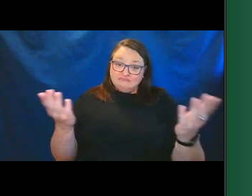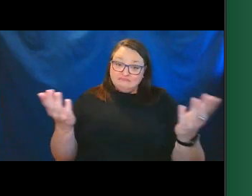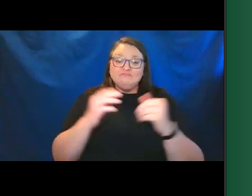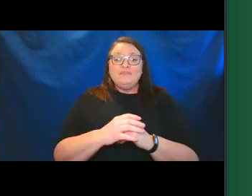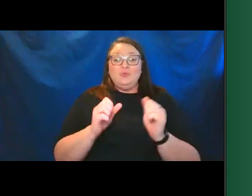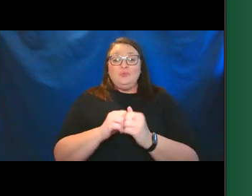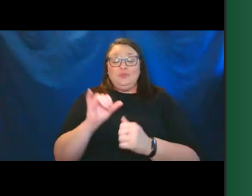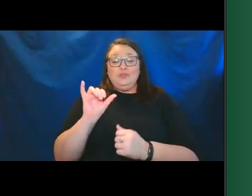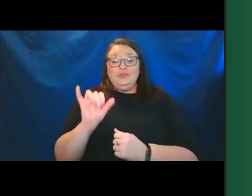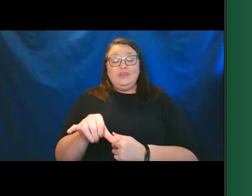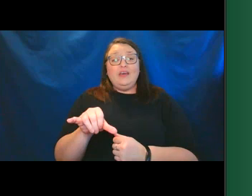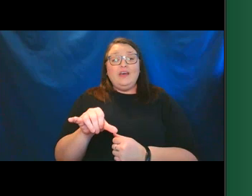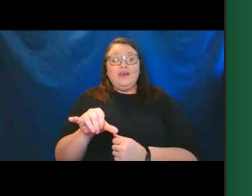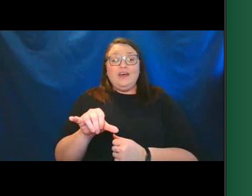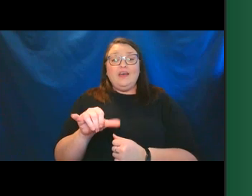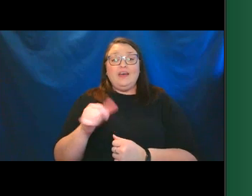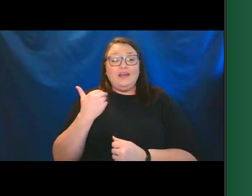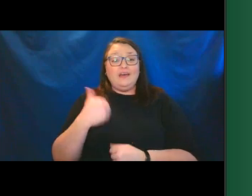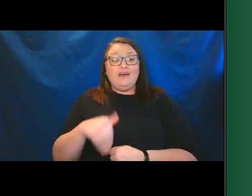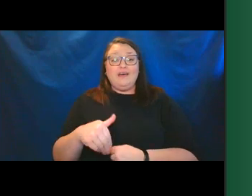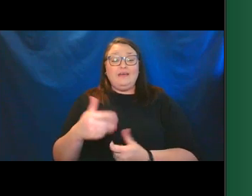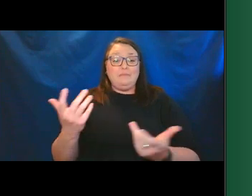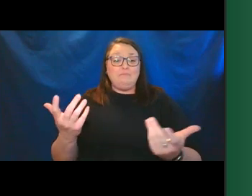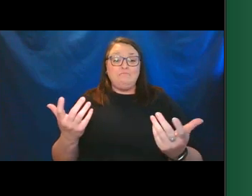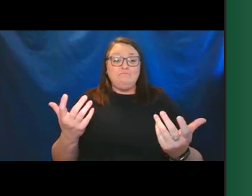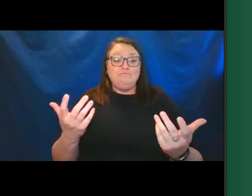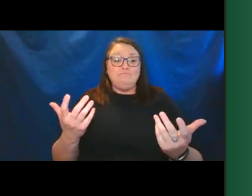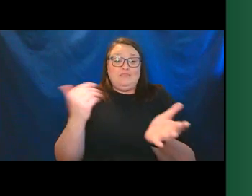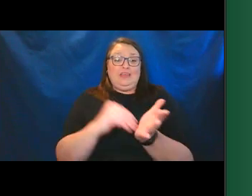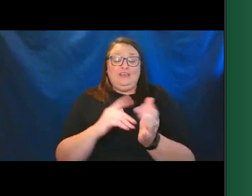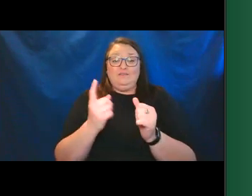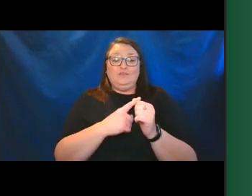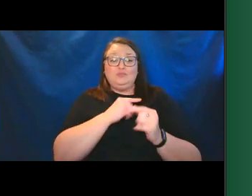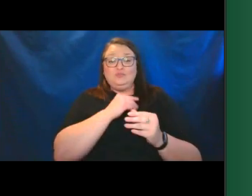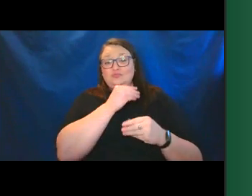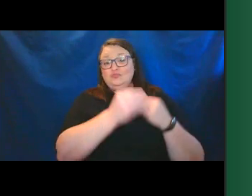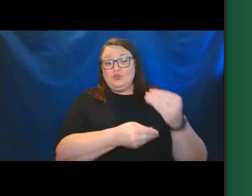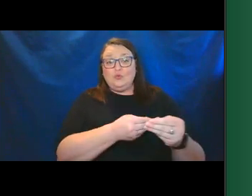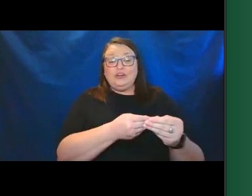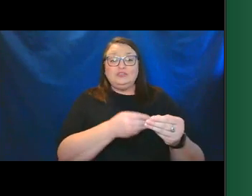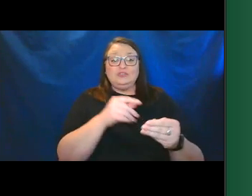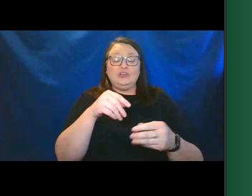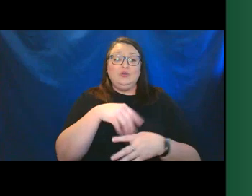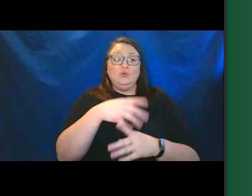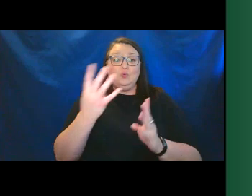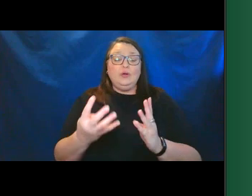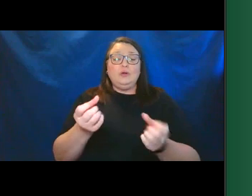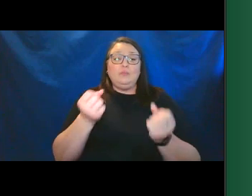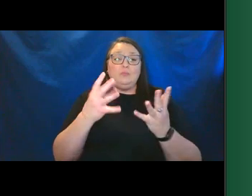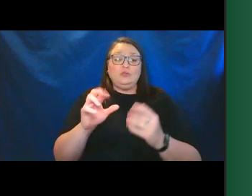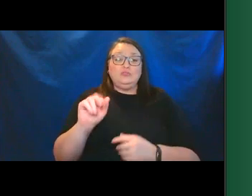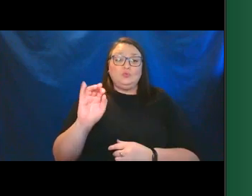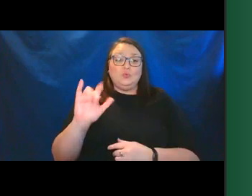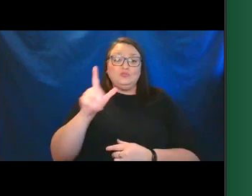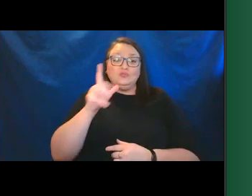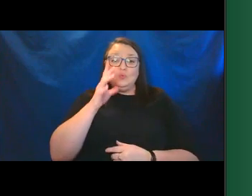that, I am again, first generation queer, multiracial